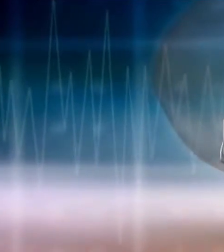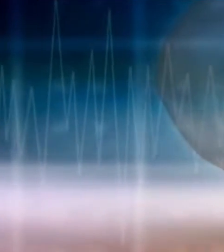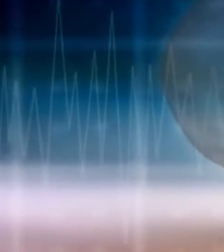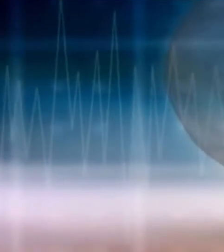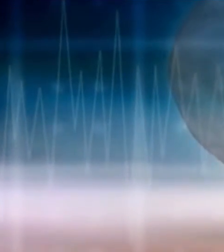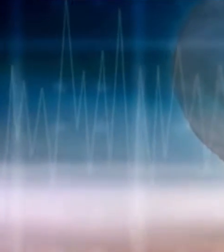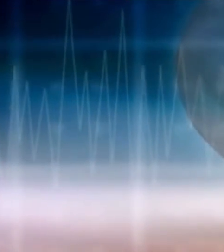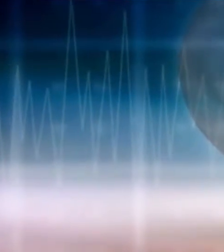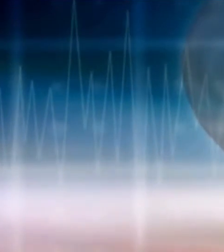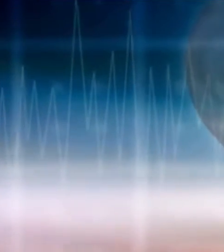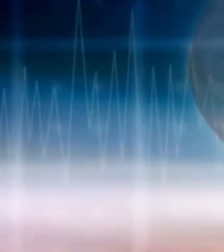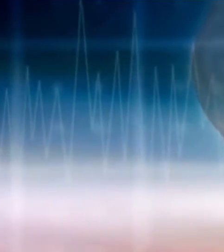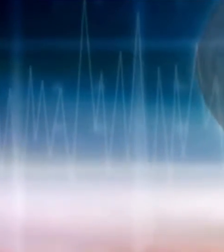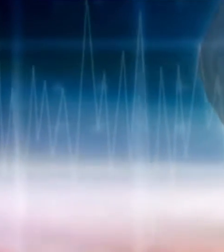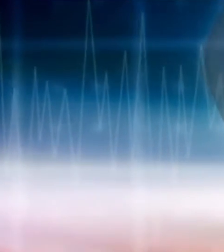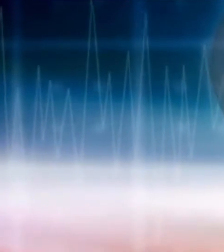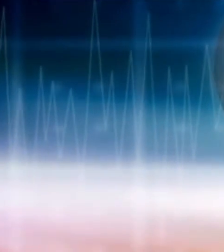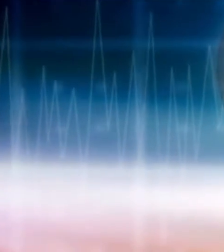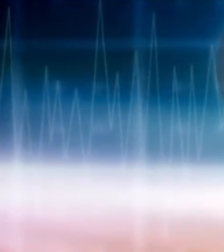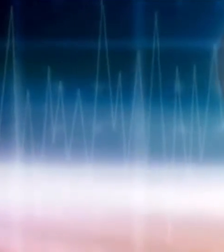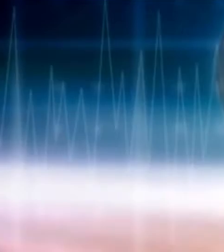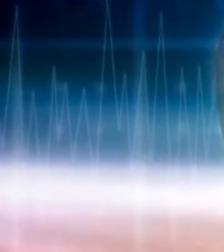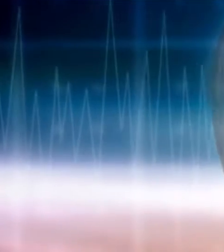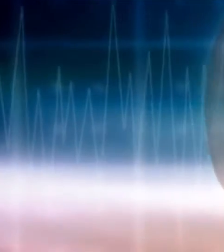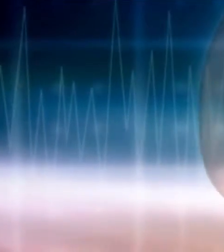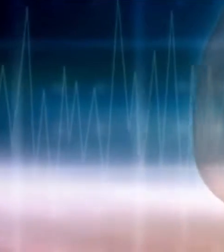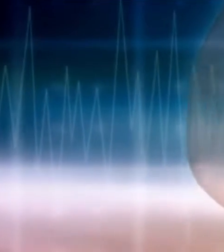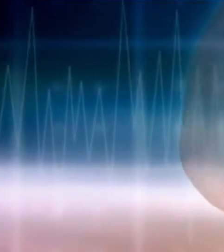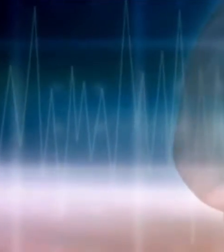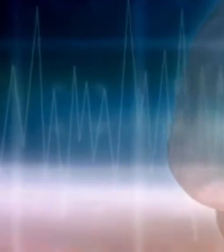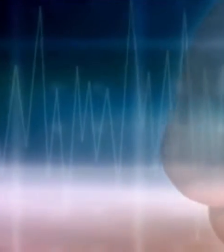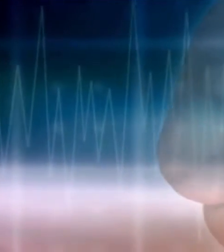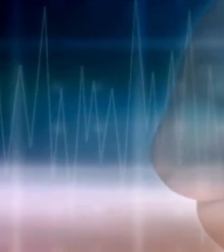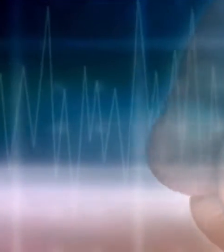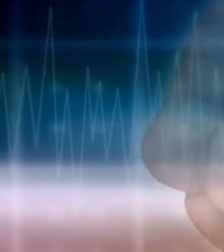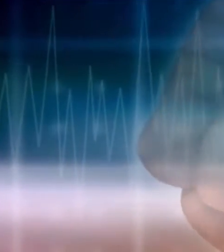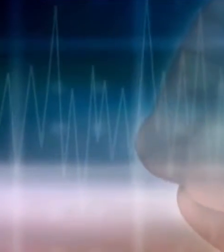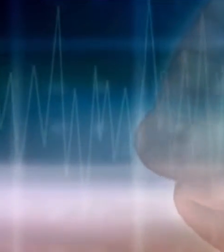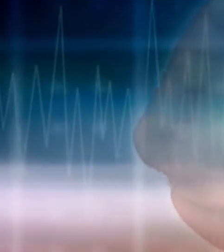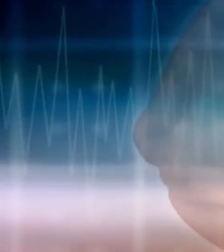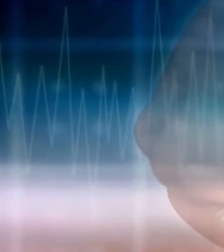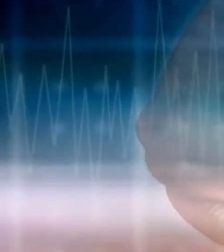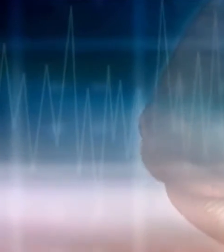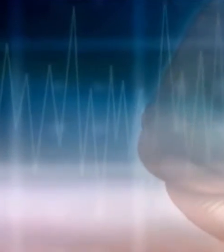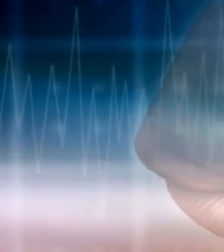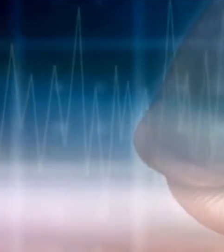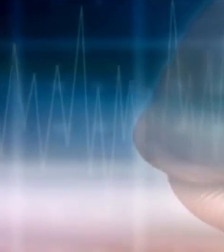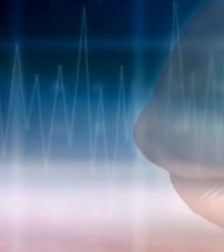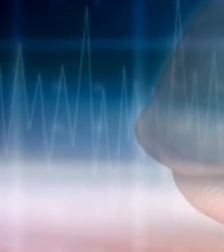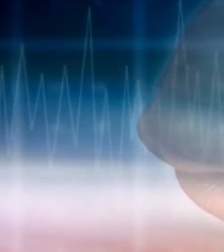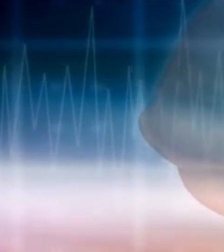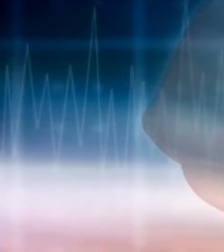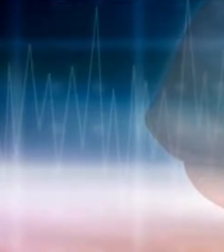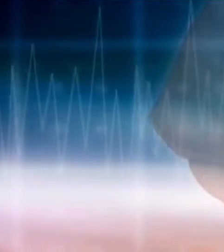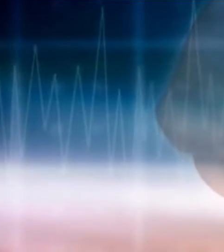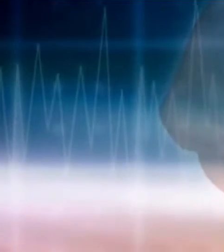the system can tolerate moderate movement, unlike other neuroimaging systems. And because this allows us to study